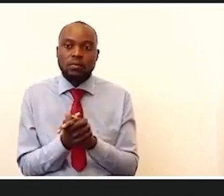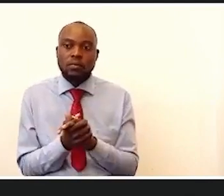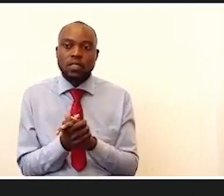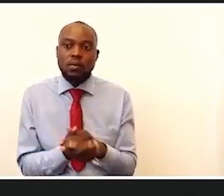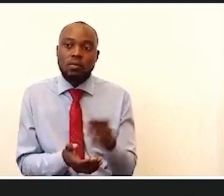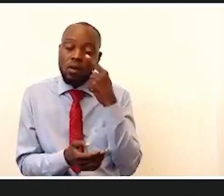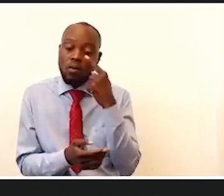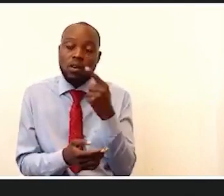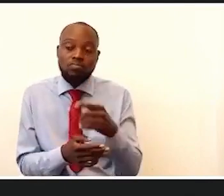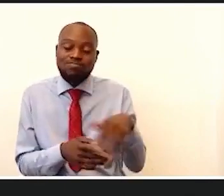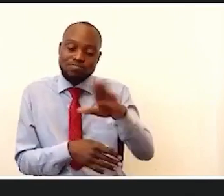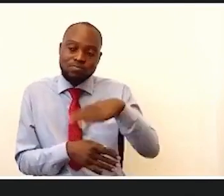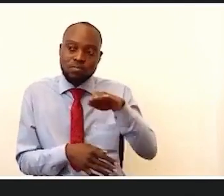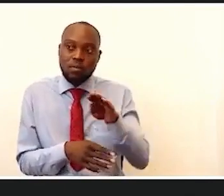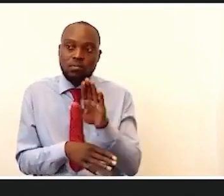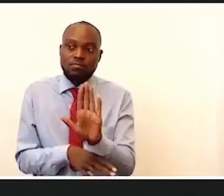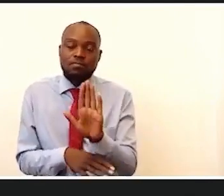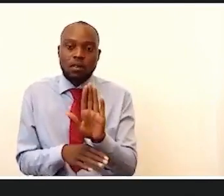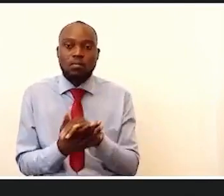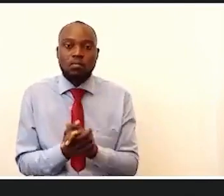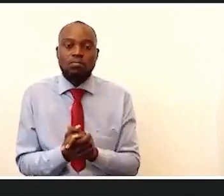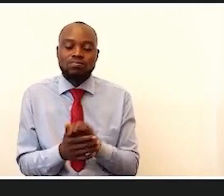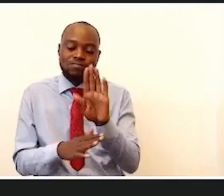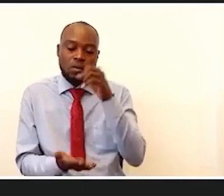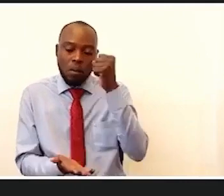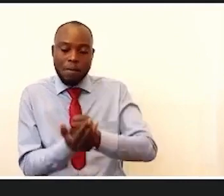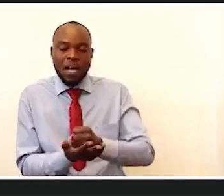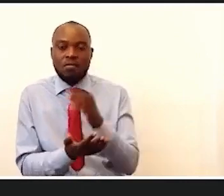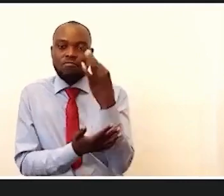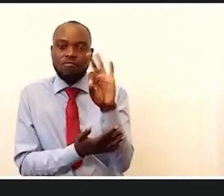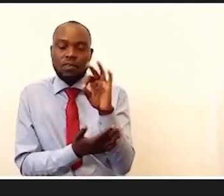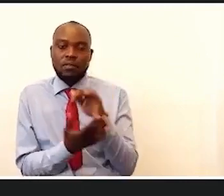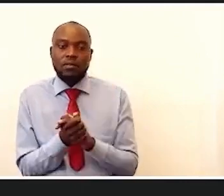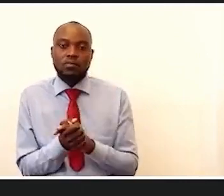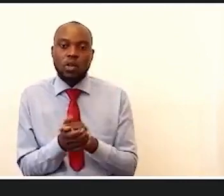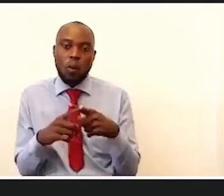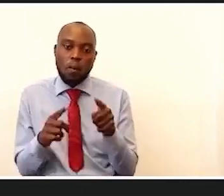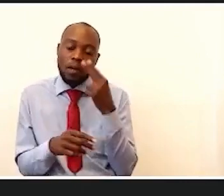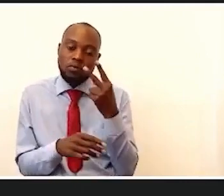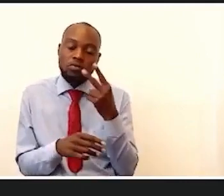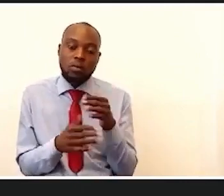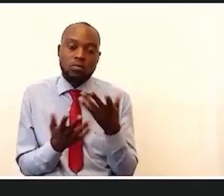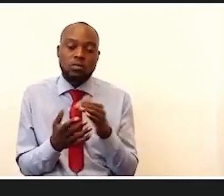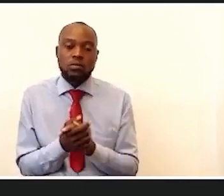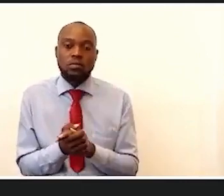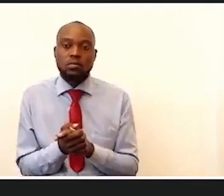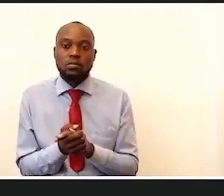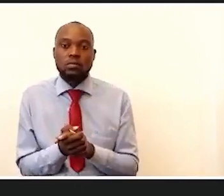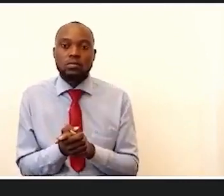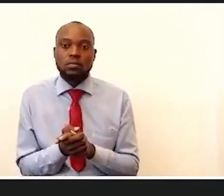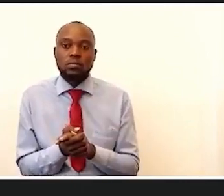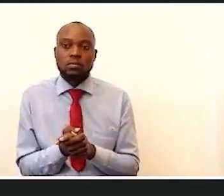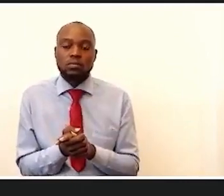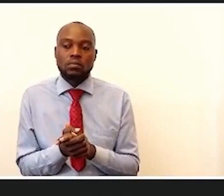considering that all of your reserves are kept with the Bank of France, and considering that your scope